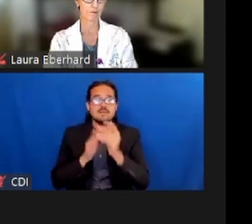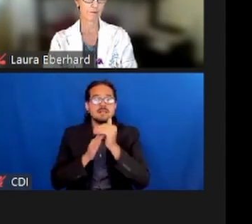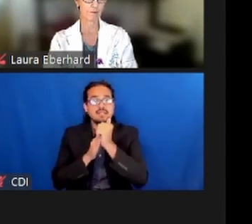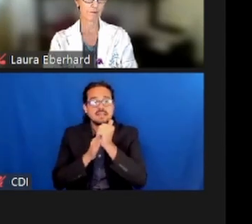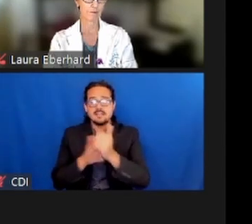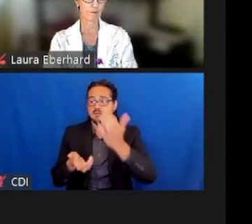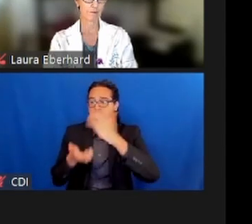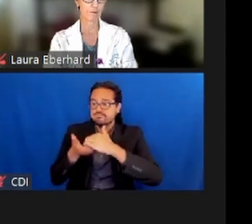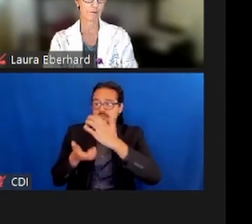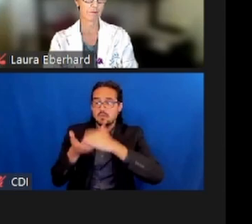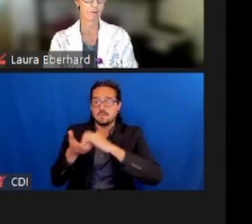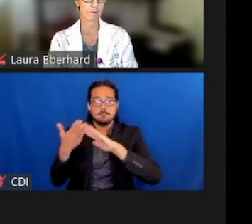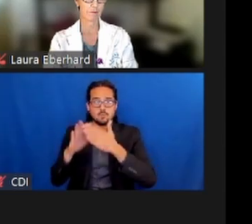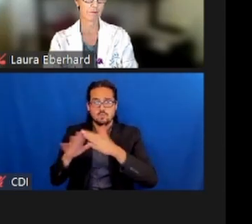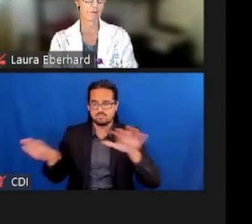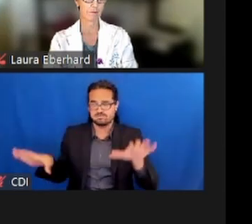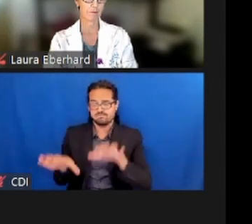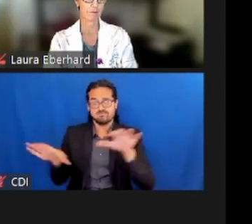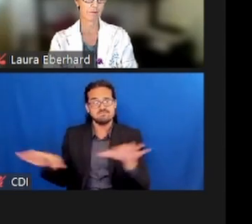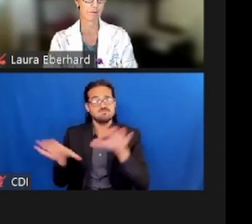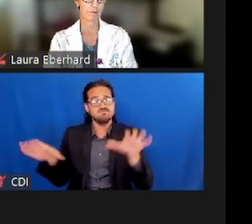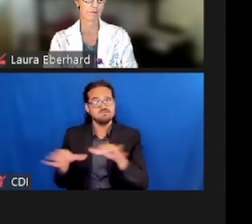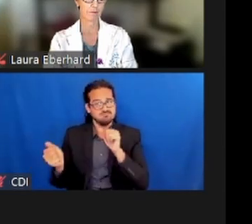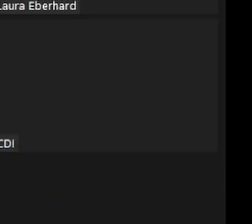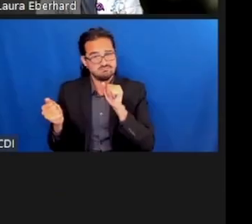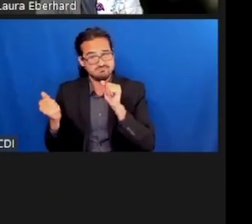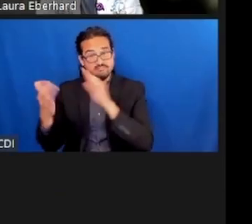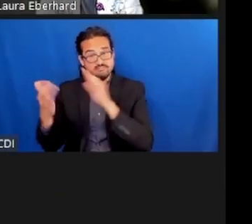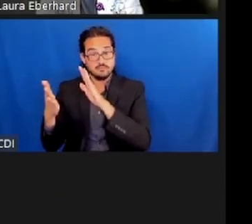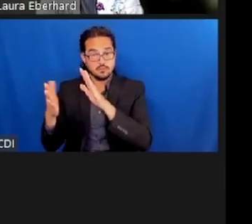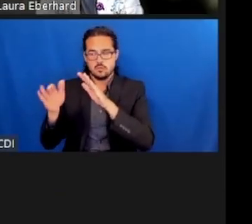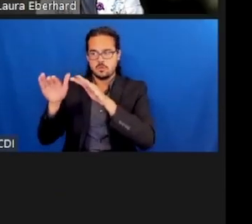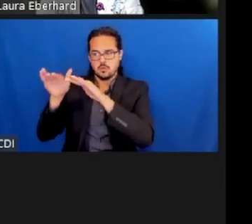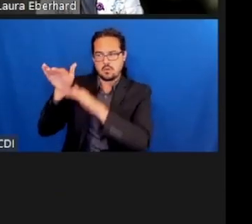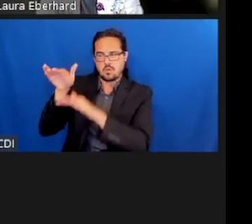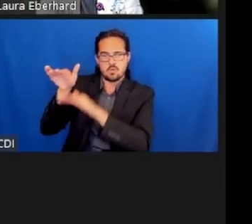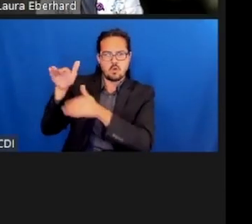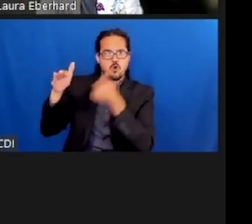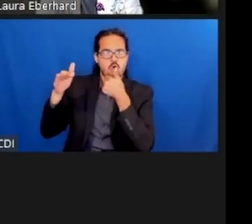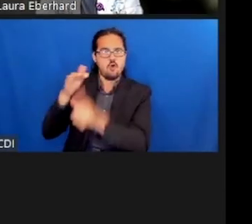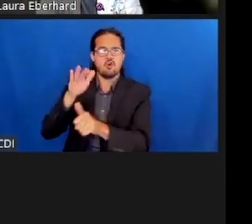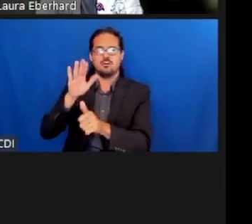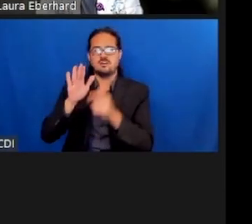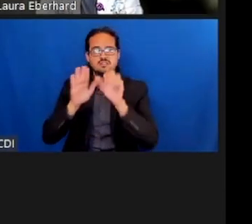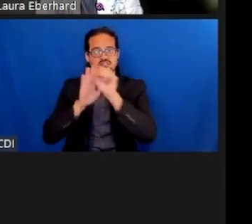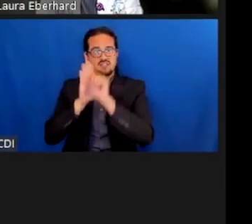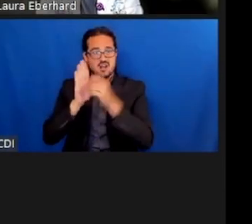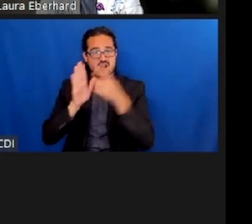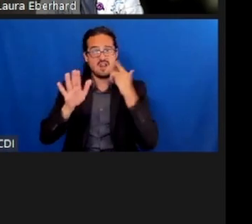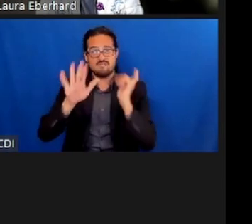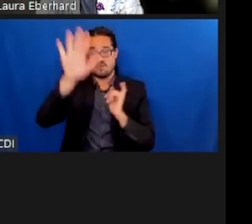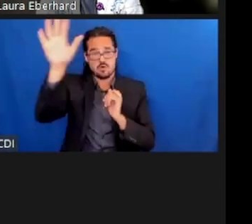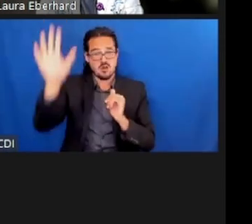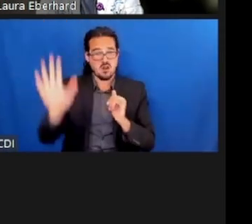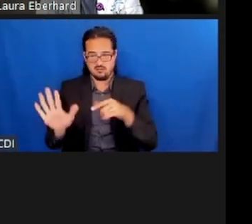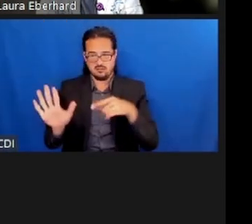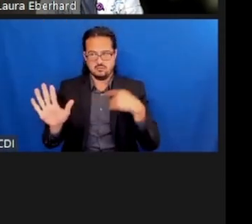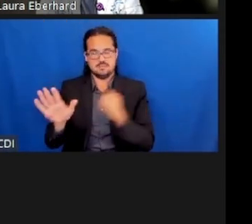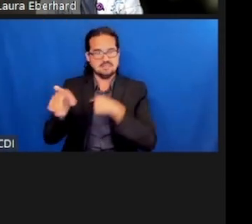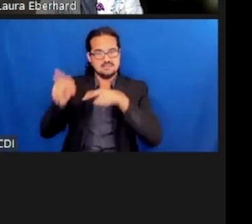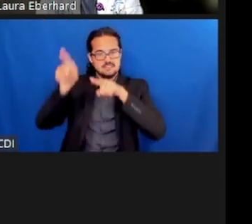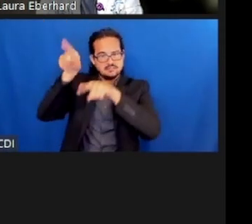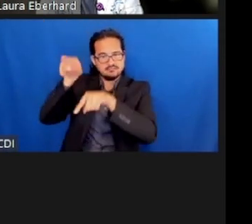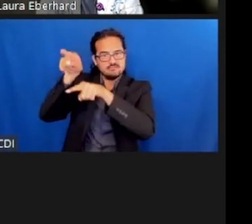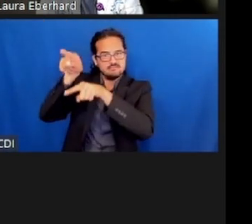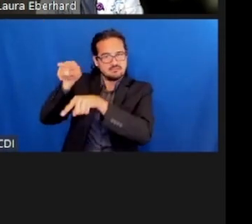significantly lower than statewide case rates at most stages of the pandemic. And on the bottom here, you see the policies that went into place that will be going